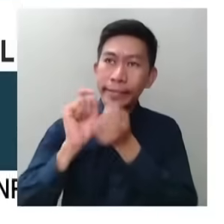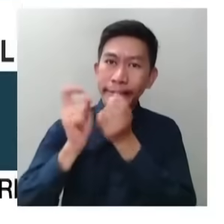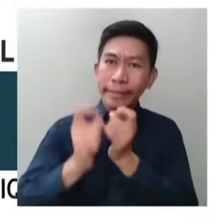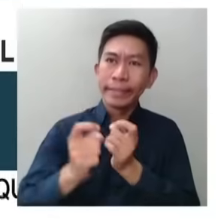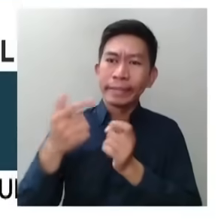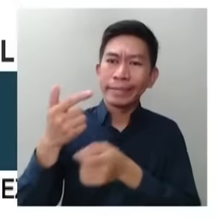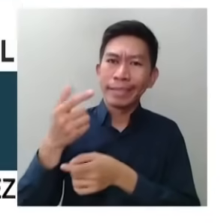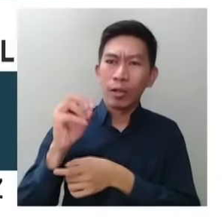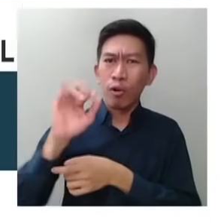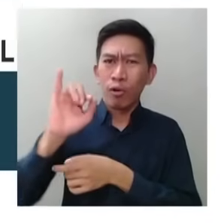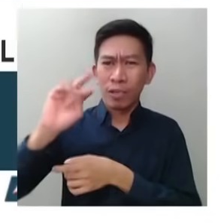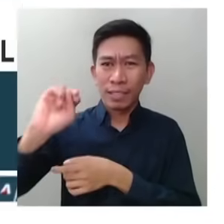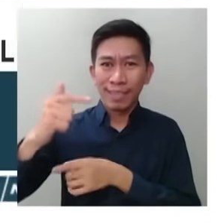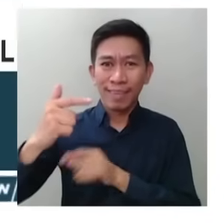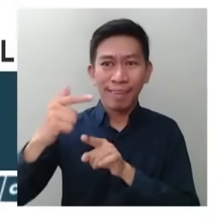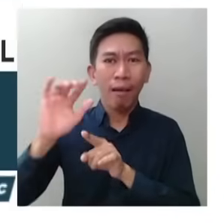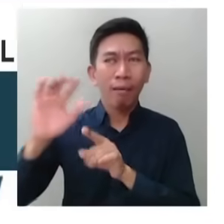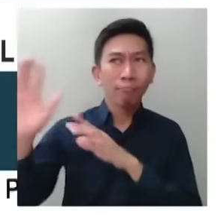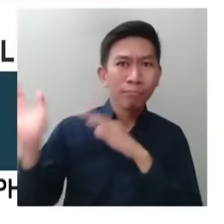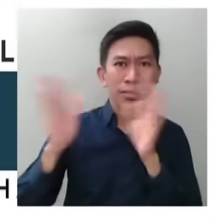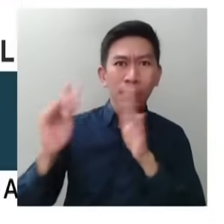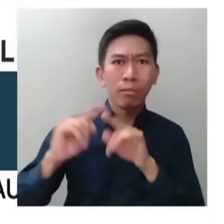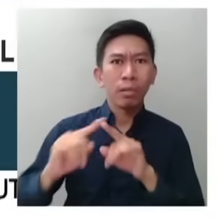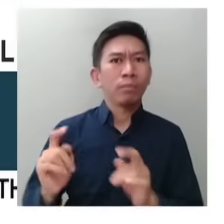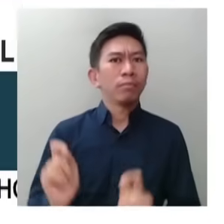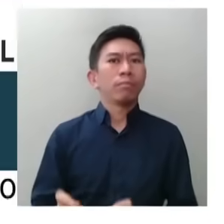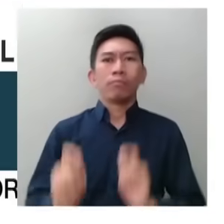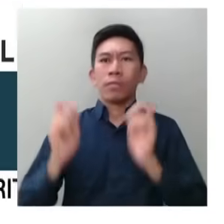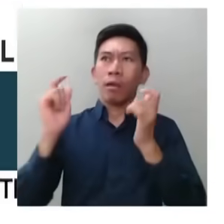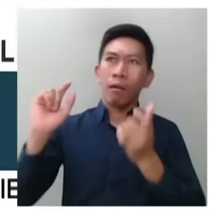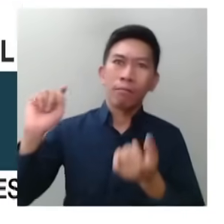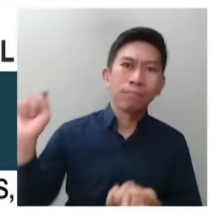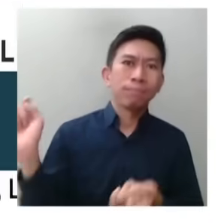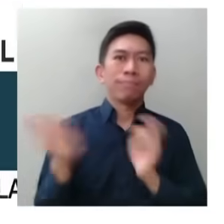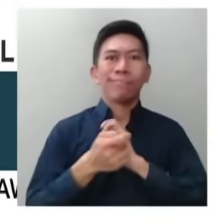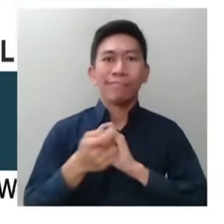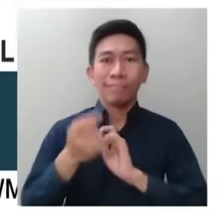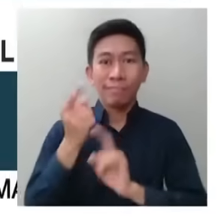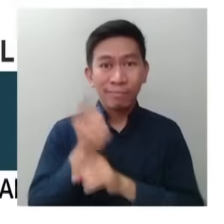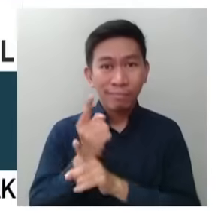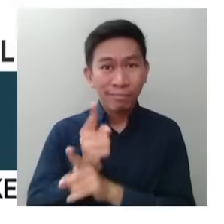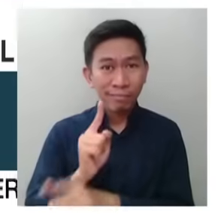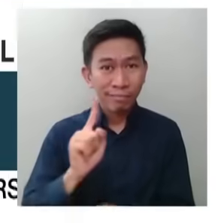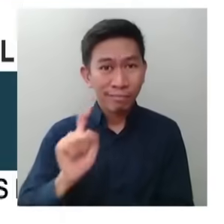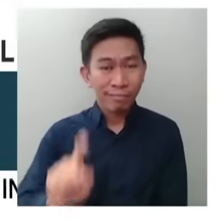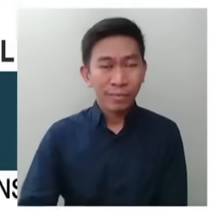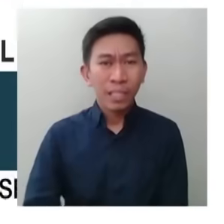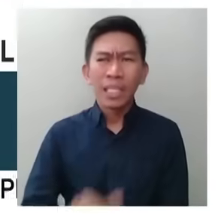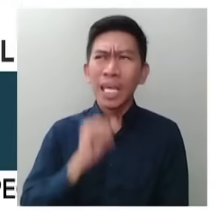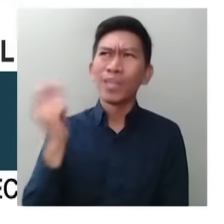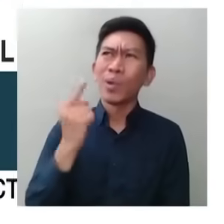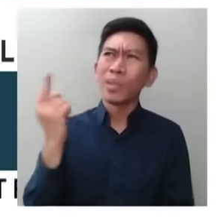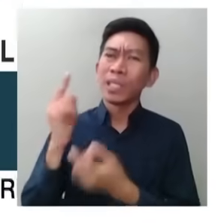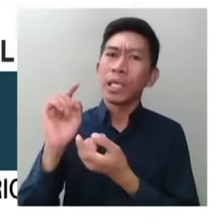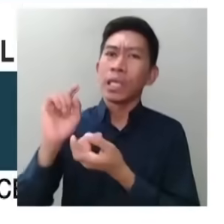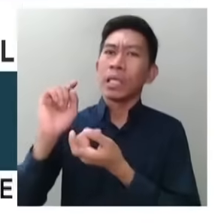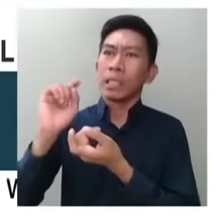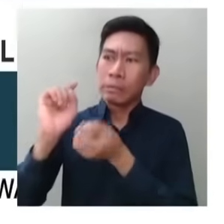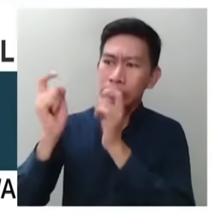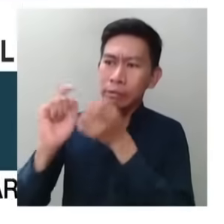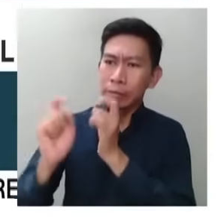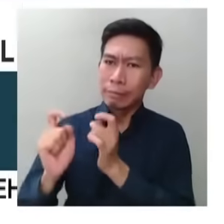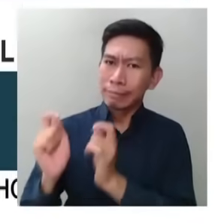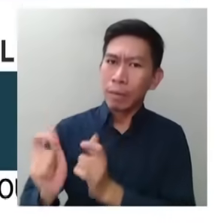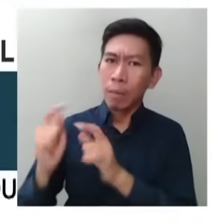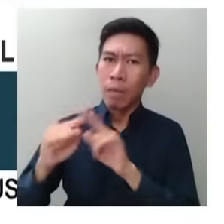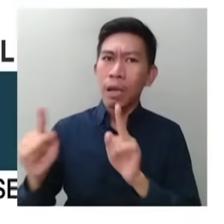and things turn quickly. Is that what you're saying as well? It's not just it's ever-changing, but things turn around quickly.